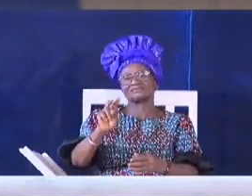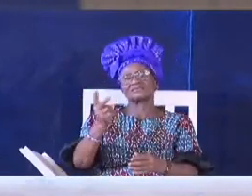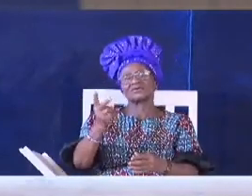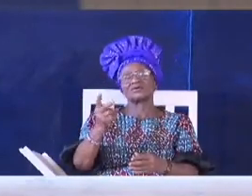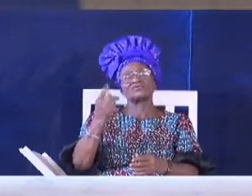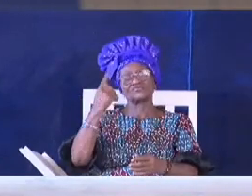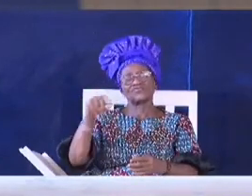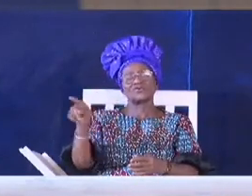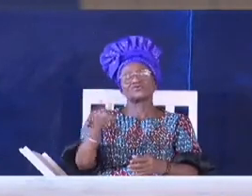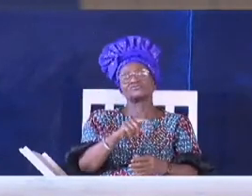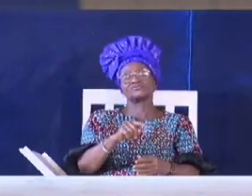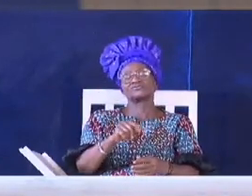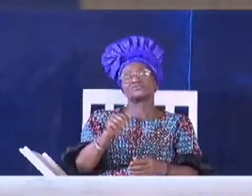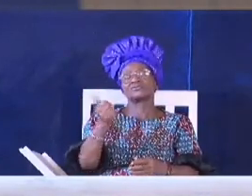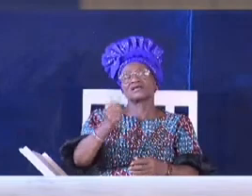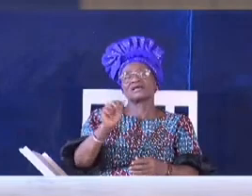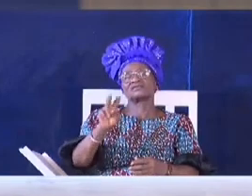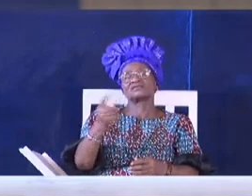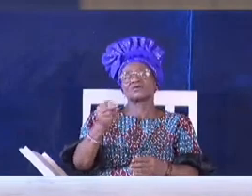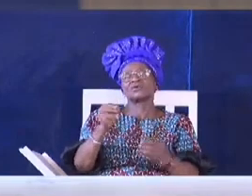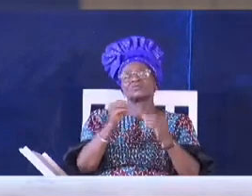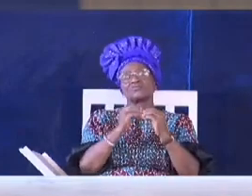10 seconds more.